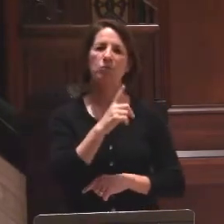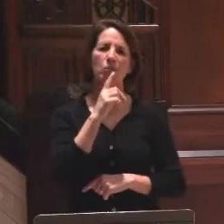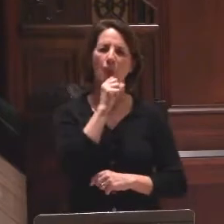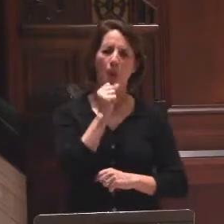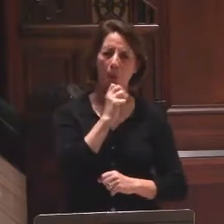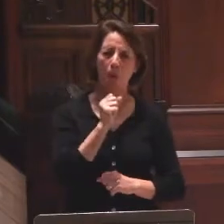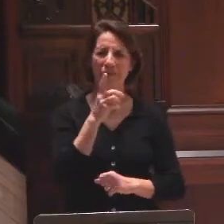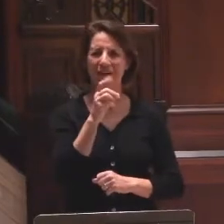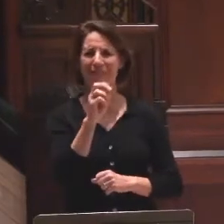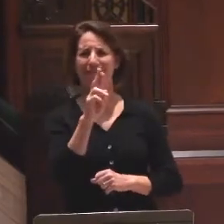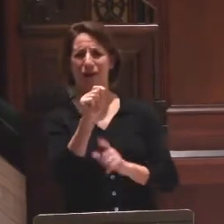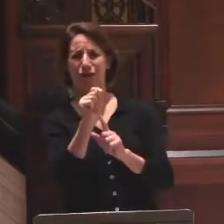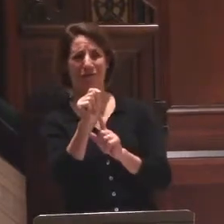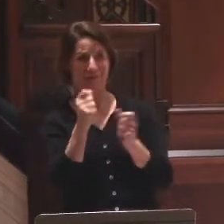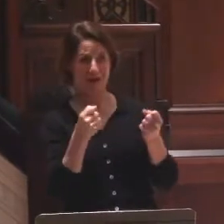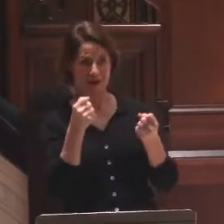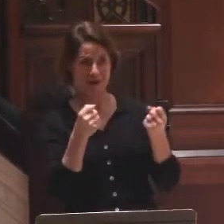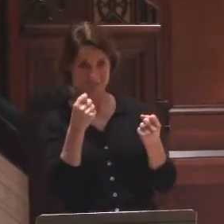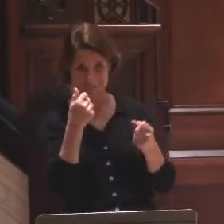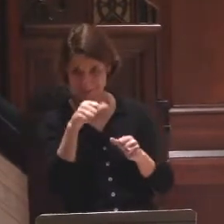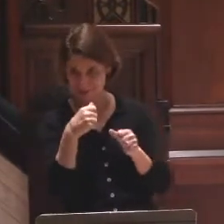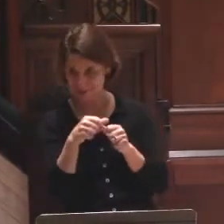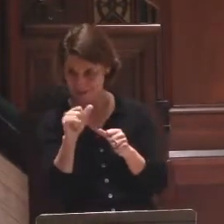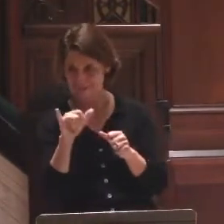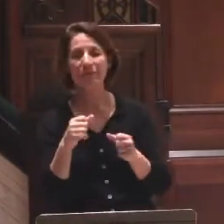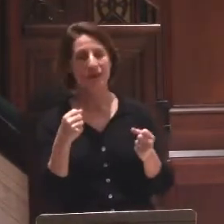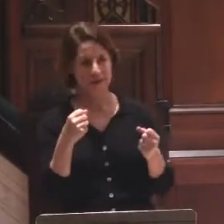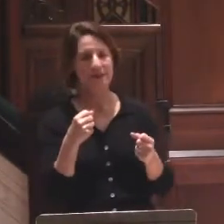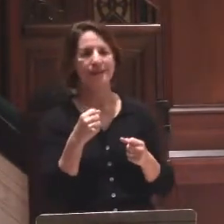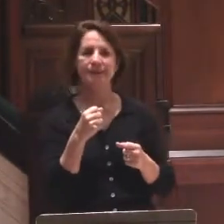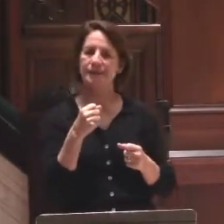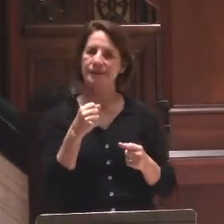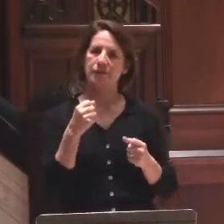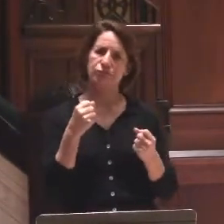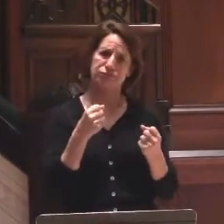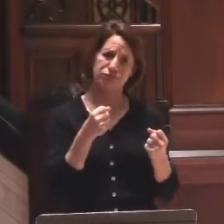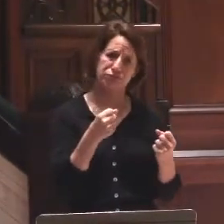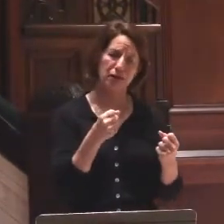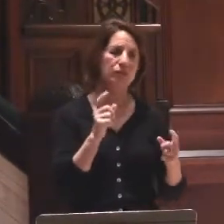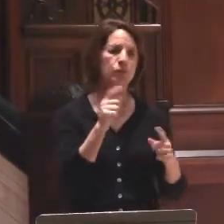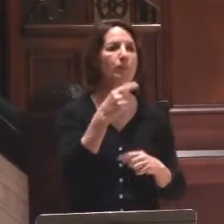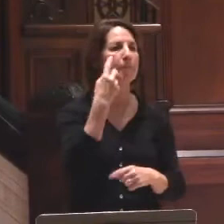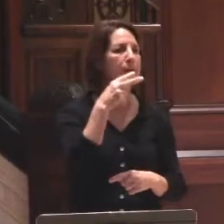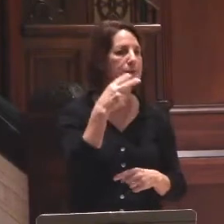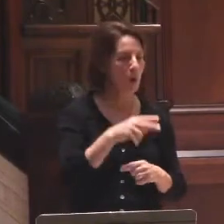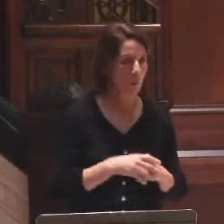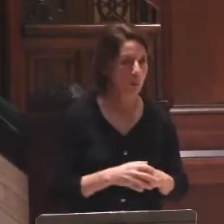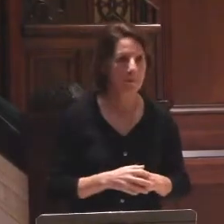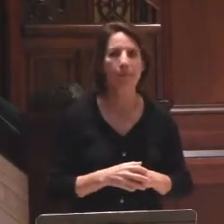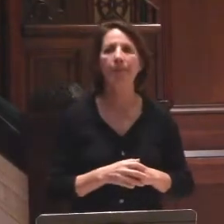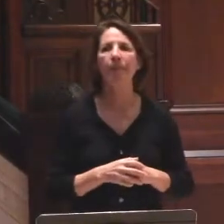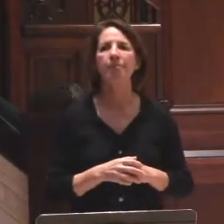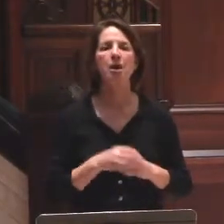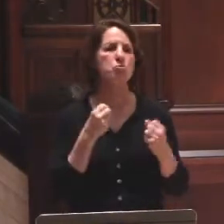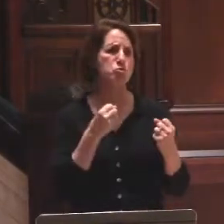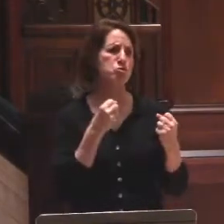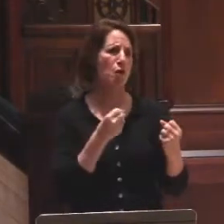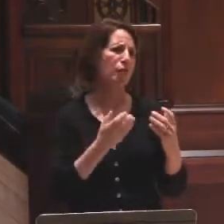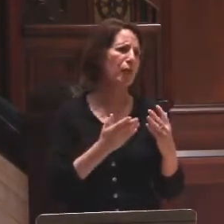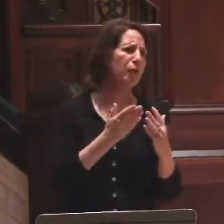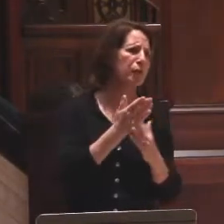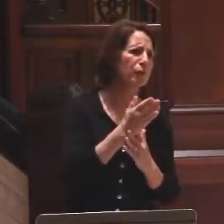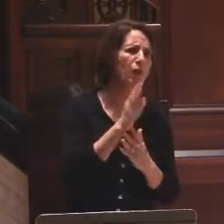Dart. Remember them? Dodge Dart, we went all the way to Mexico. We drove